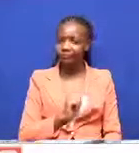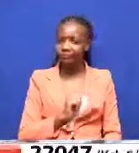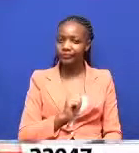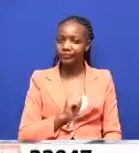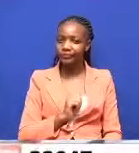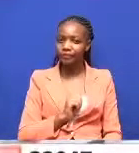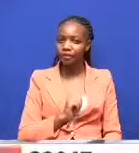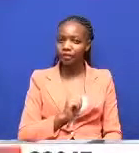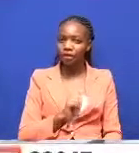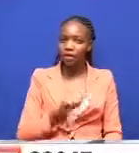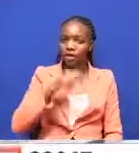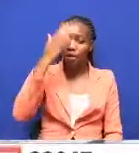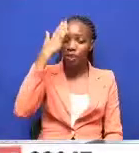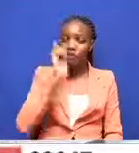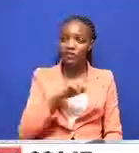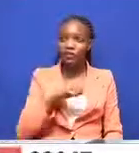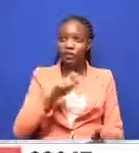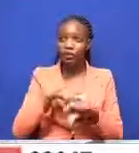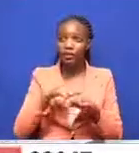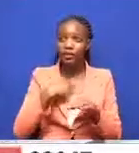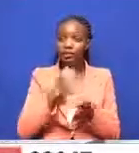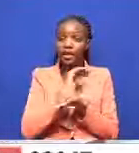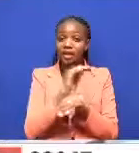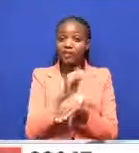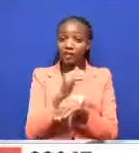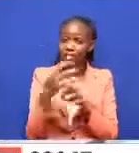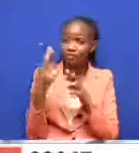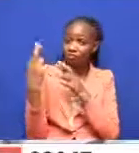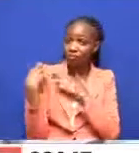there was a time that I demanded accountability